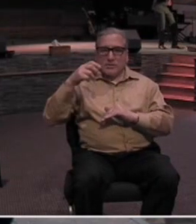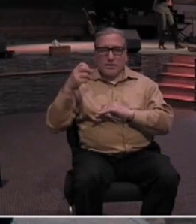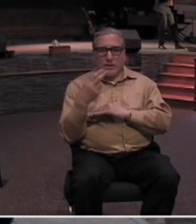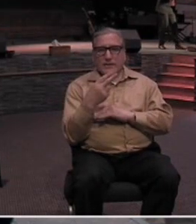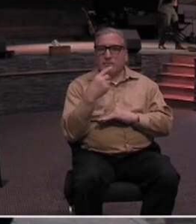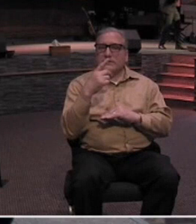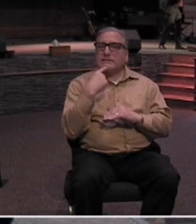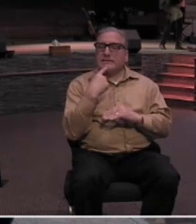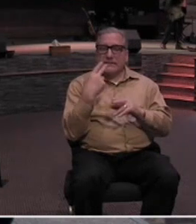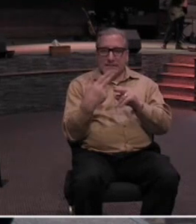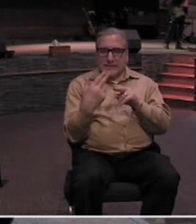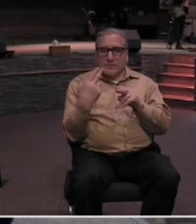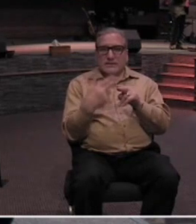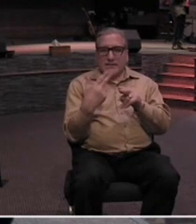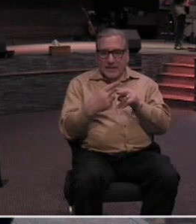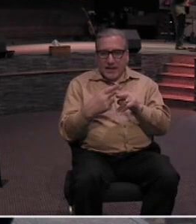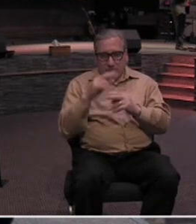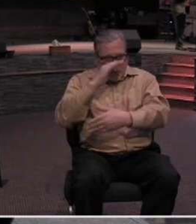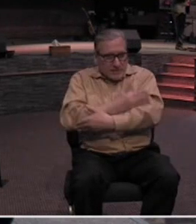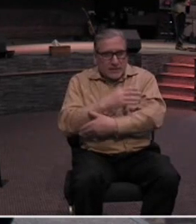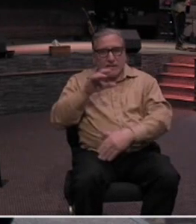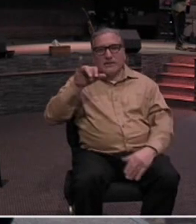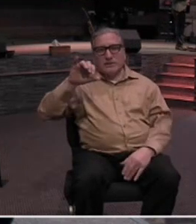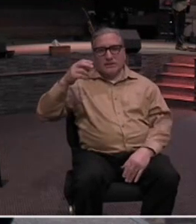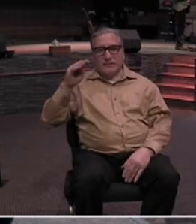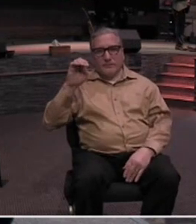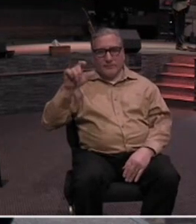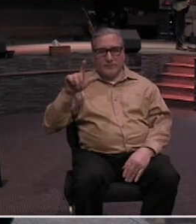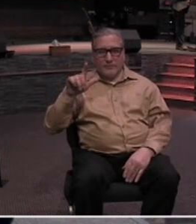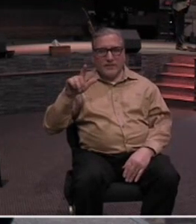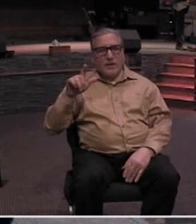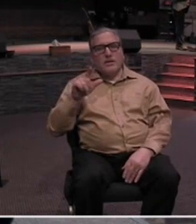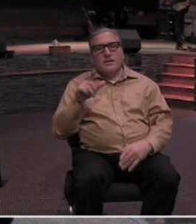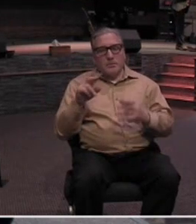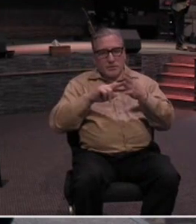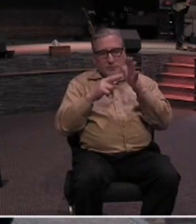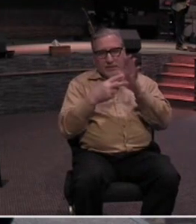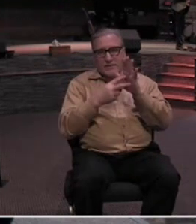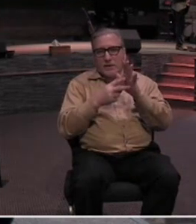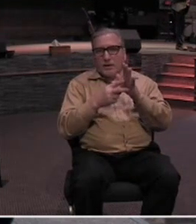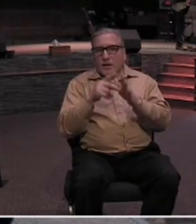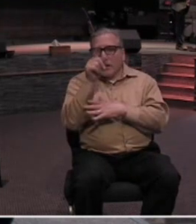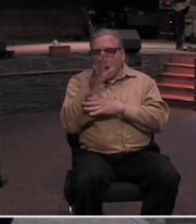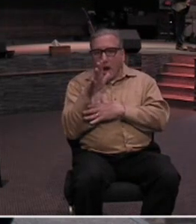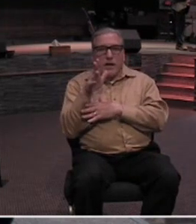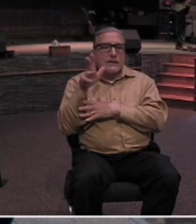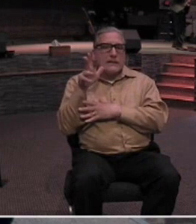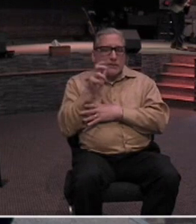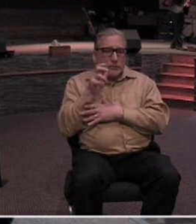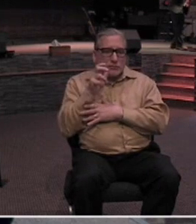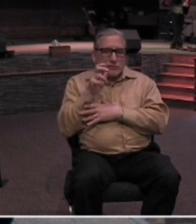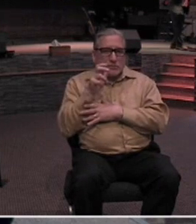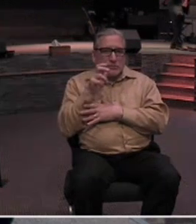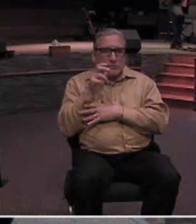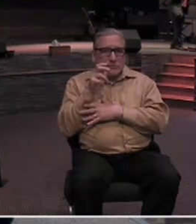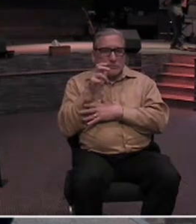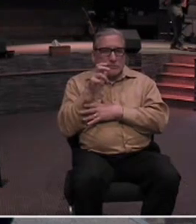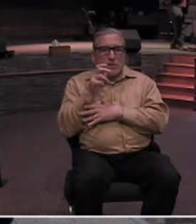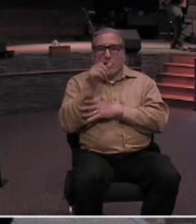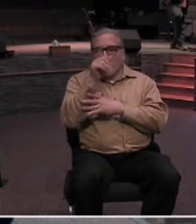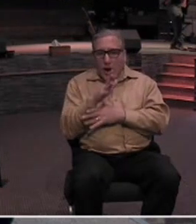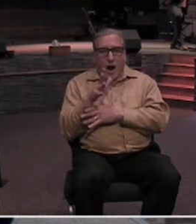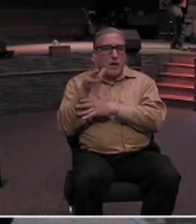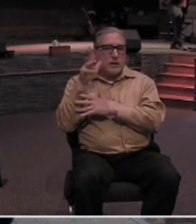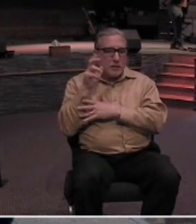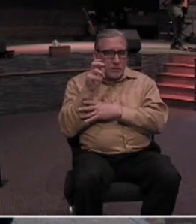her son Ishmael, which means God hears. God